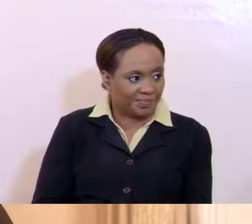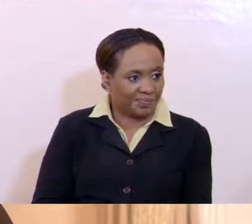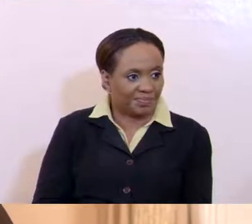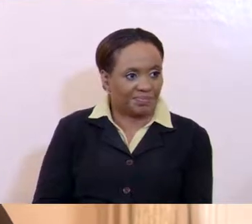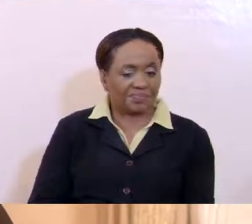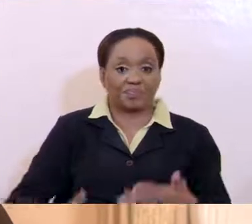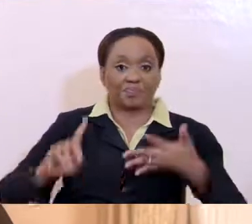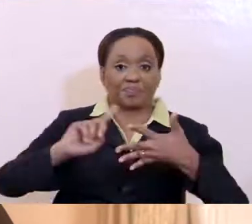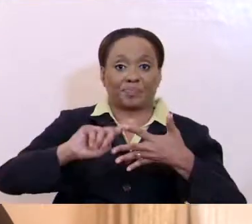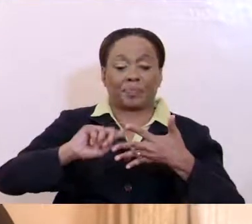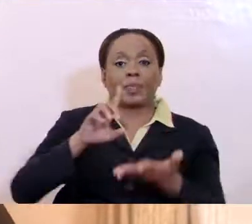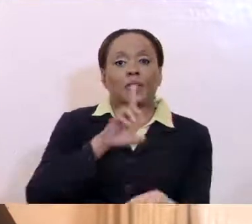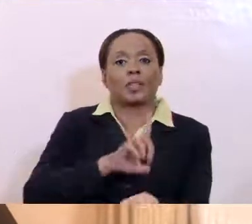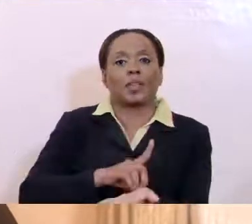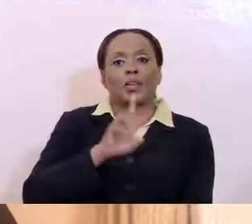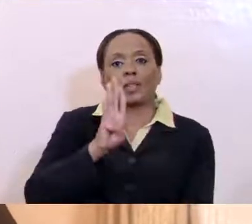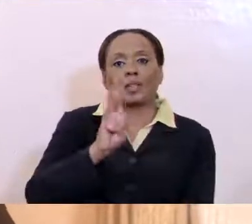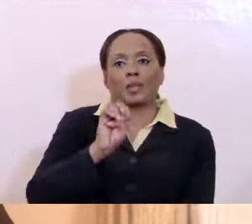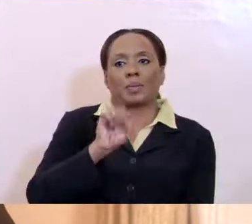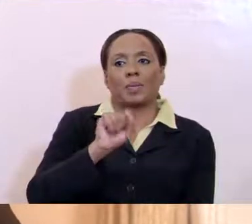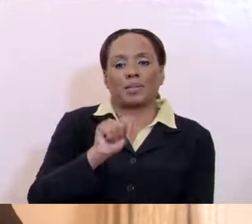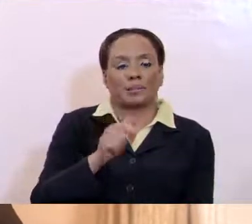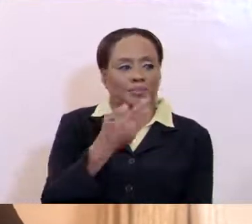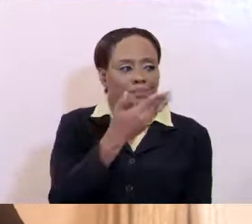Dr. Anton Best.